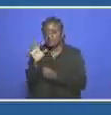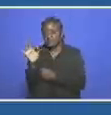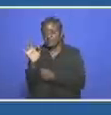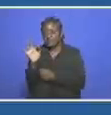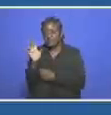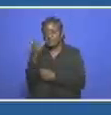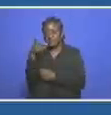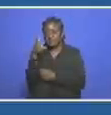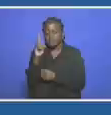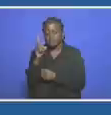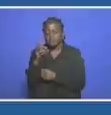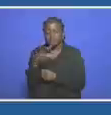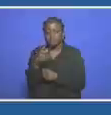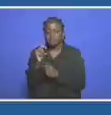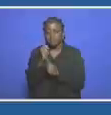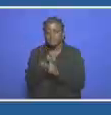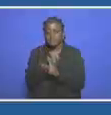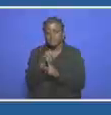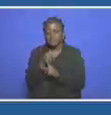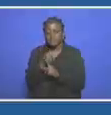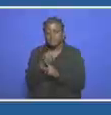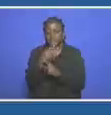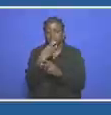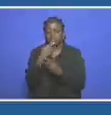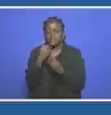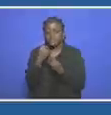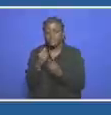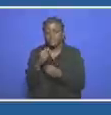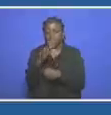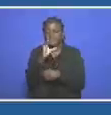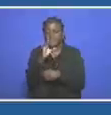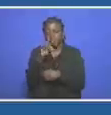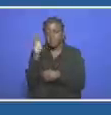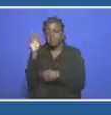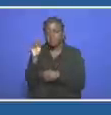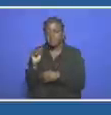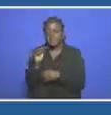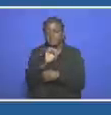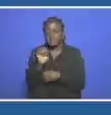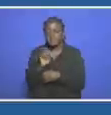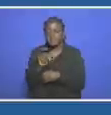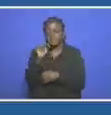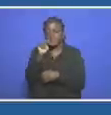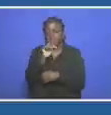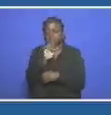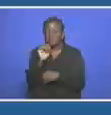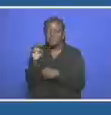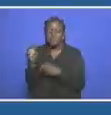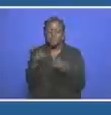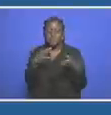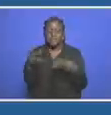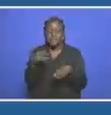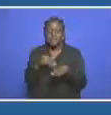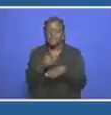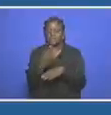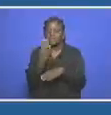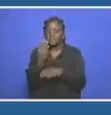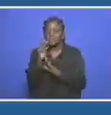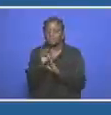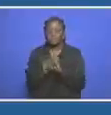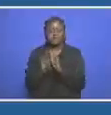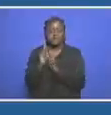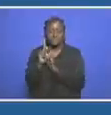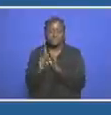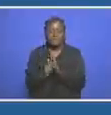relative humidity 88%, east-northeast winds at 14 miles per hour, the barometric pressure 1,016.3 millibars,